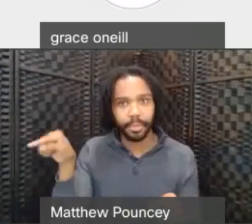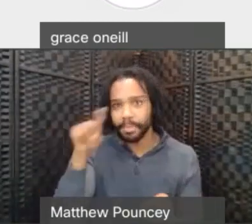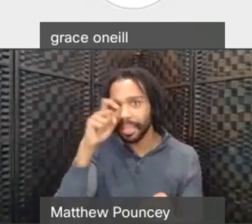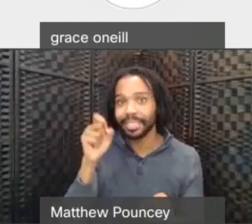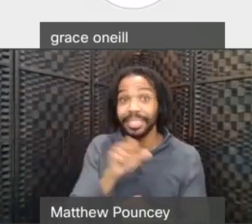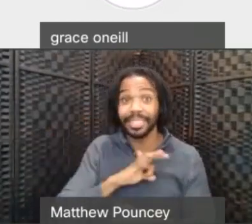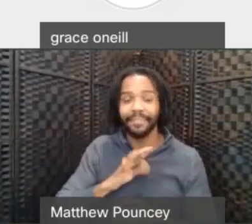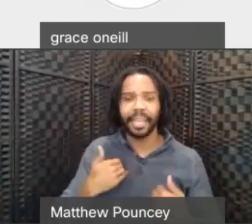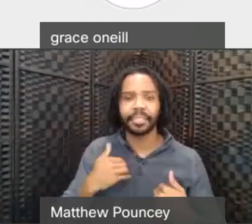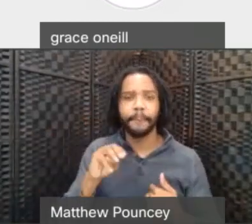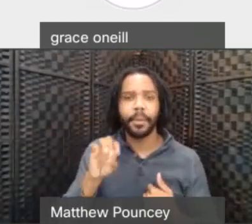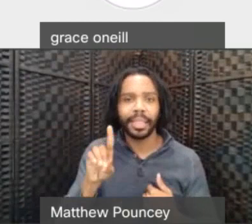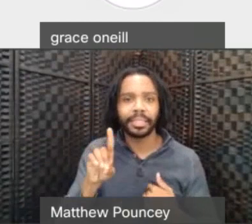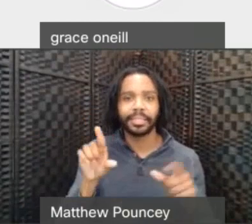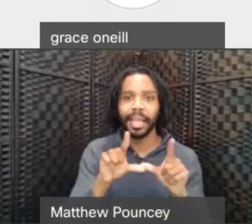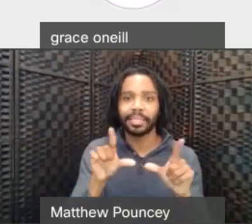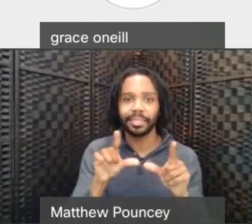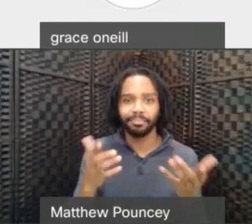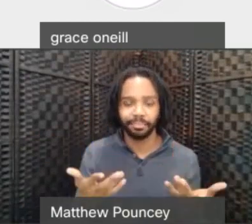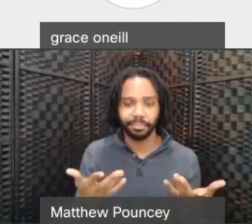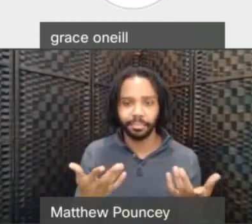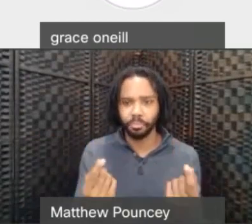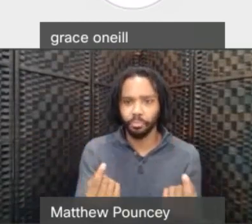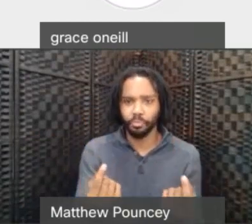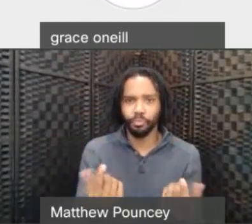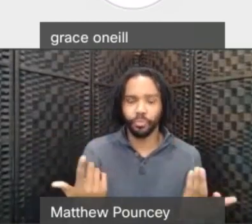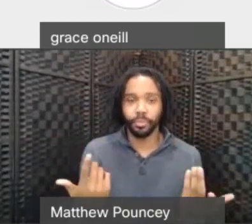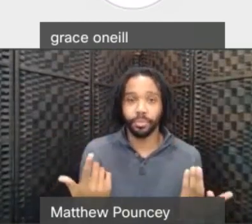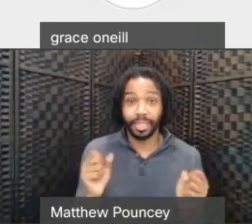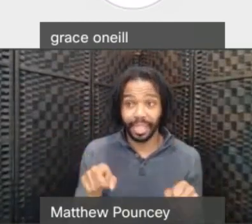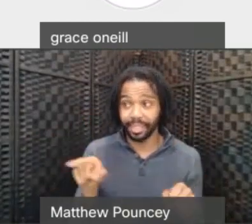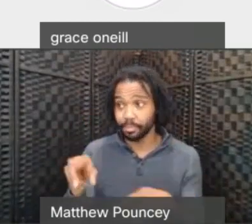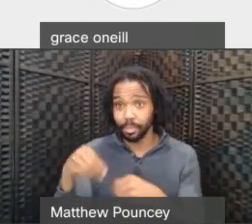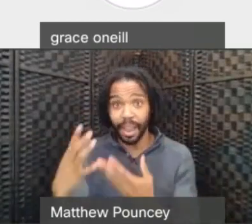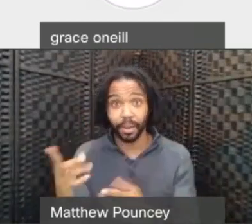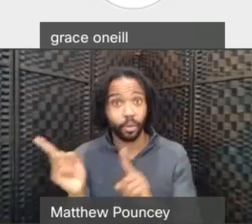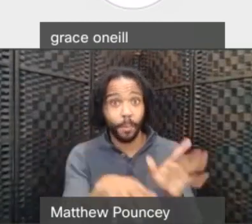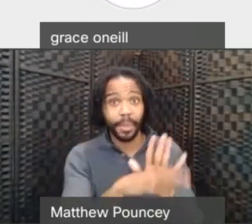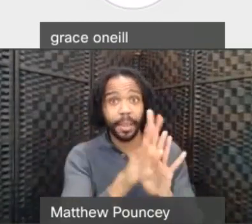Is there a provision where providers can get these kits?